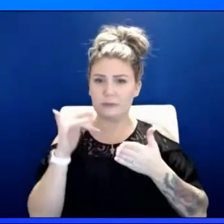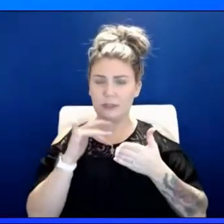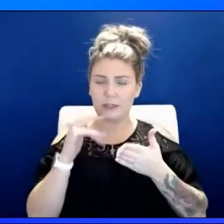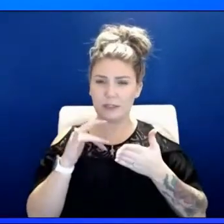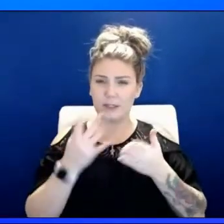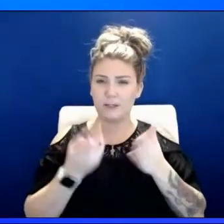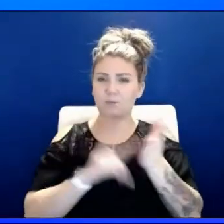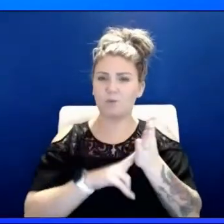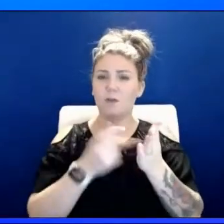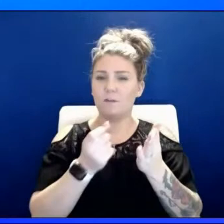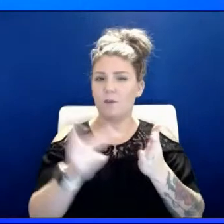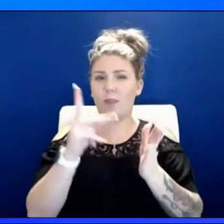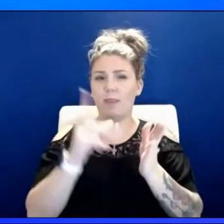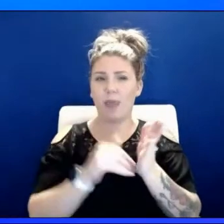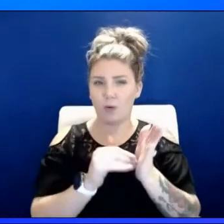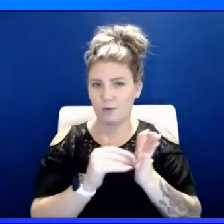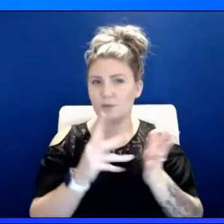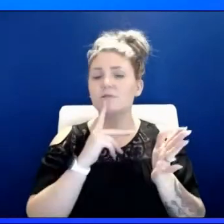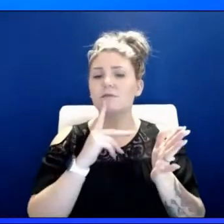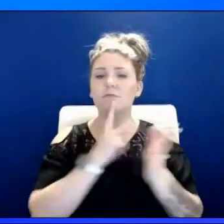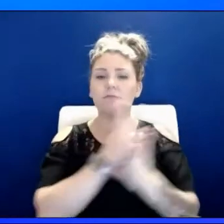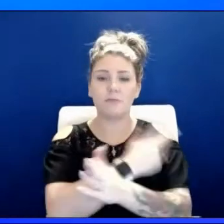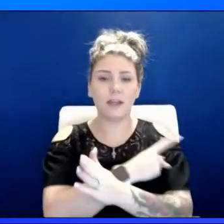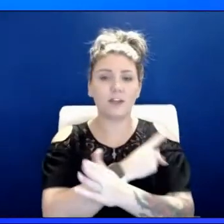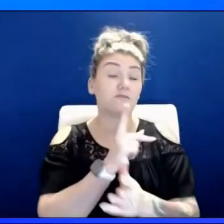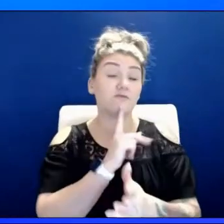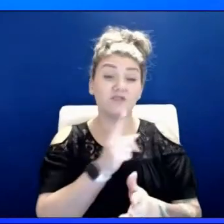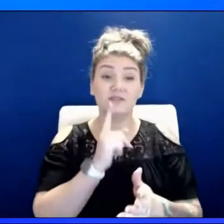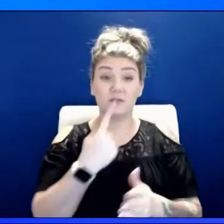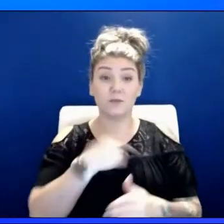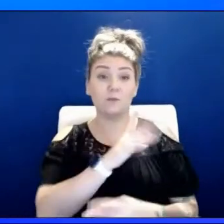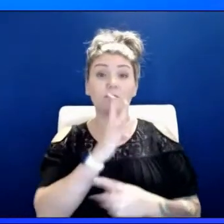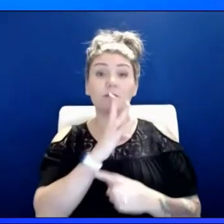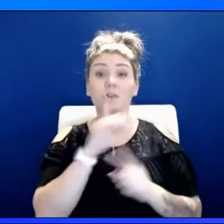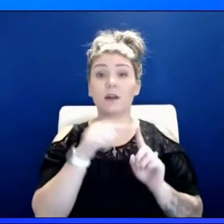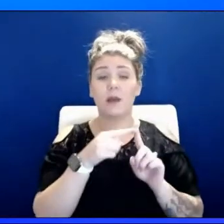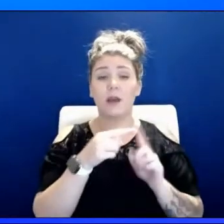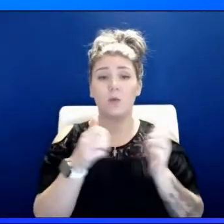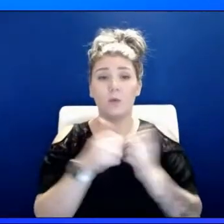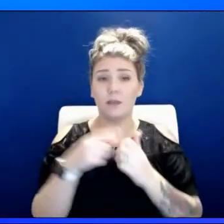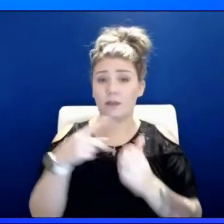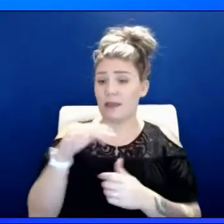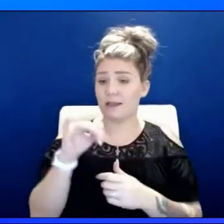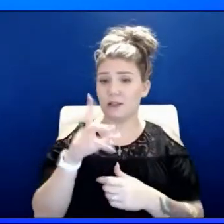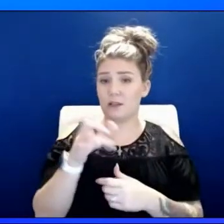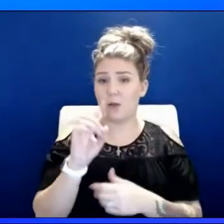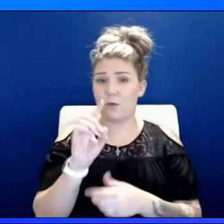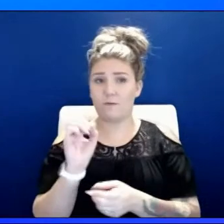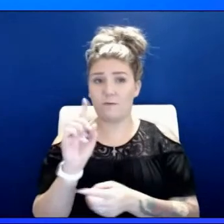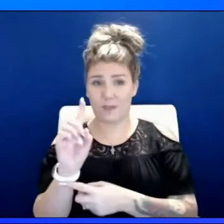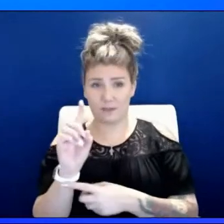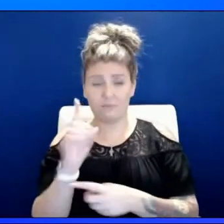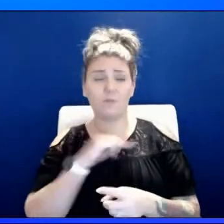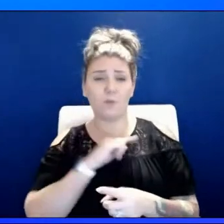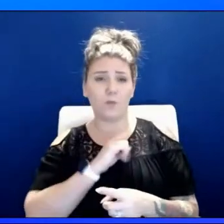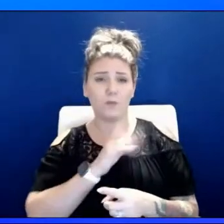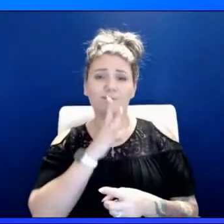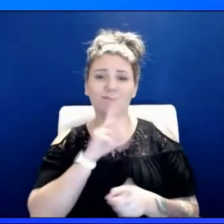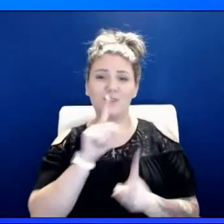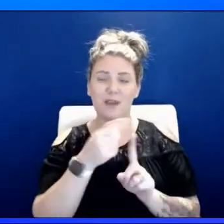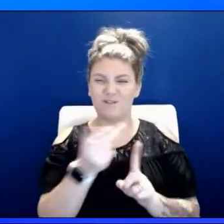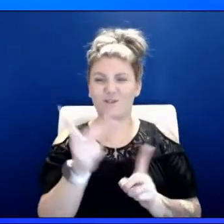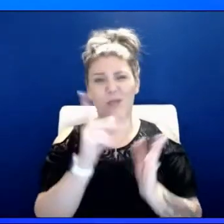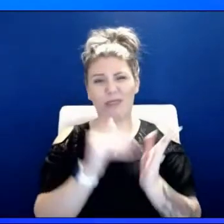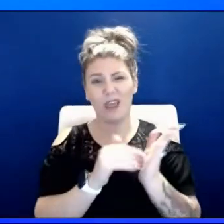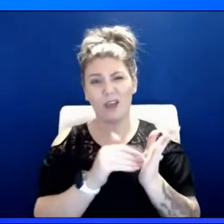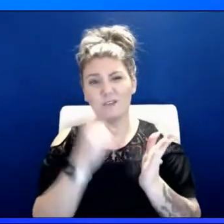patients. Ultimately, as we talked about earlier with the Paxlovid study, you need a few thousand patients for something like this in terms